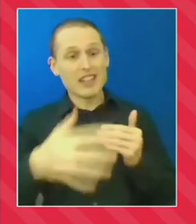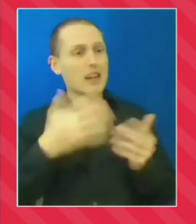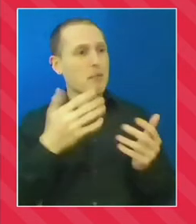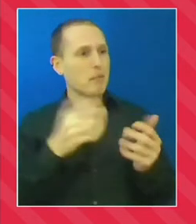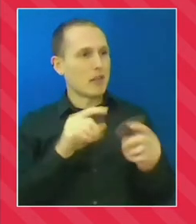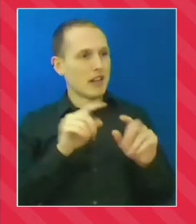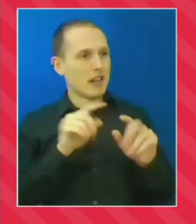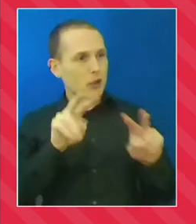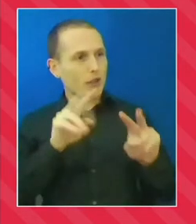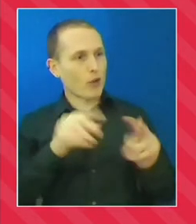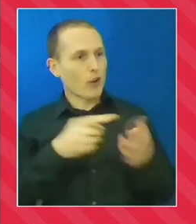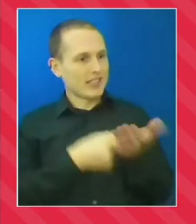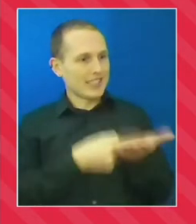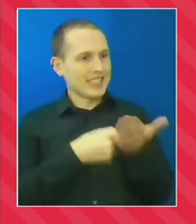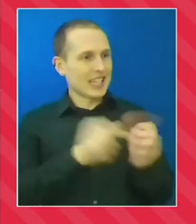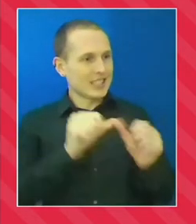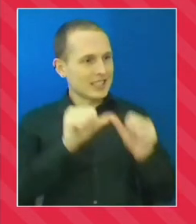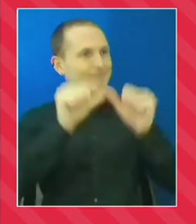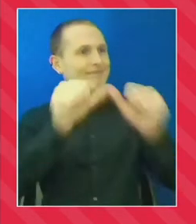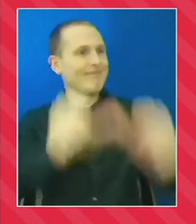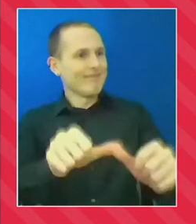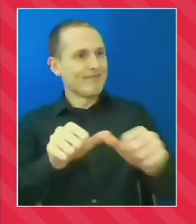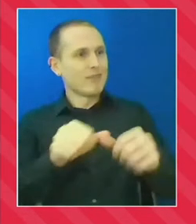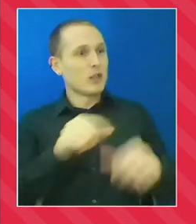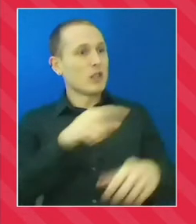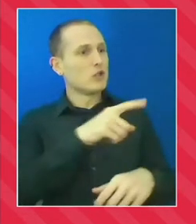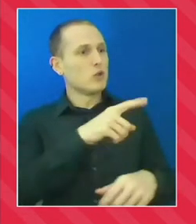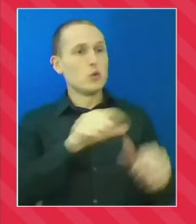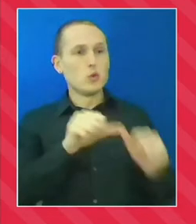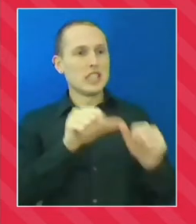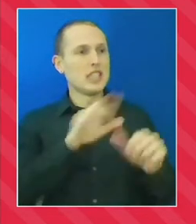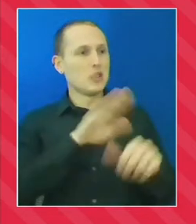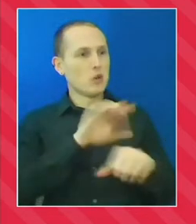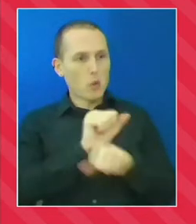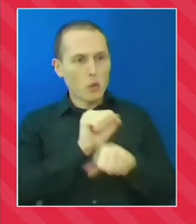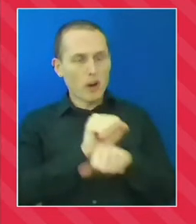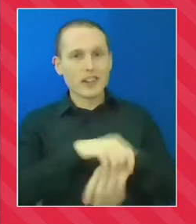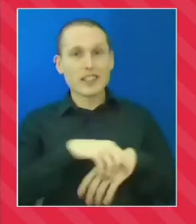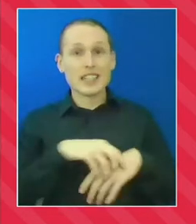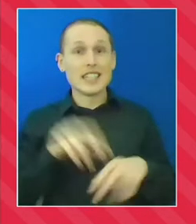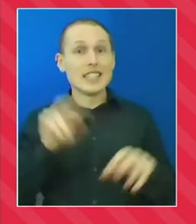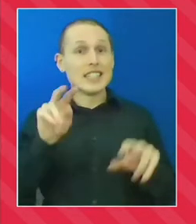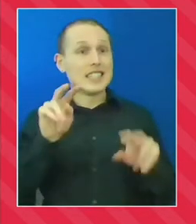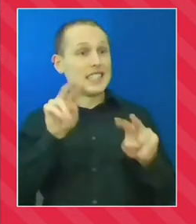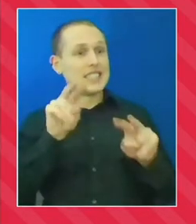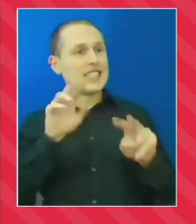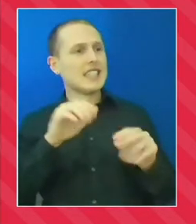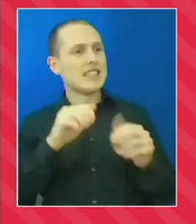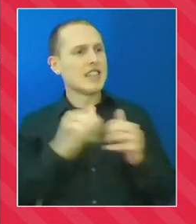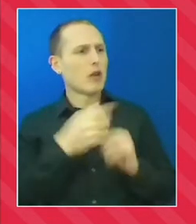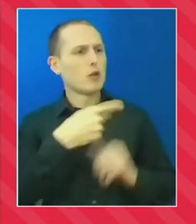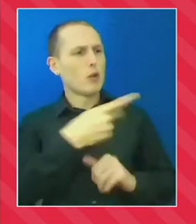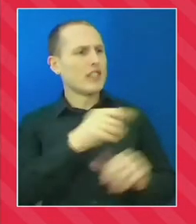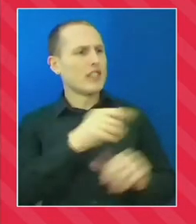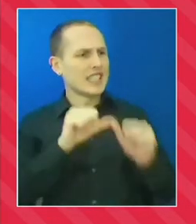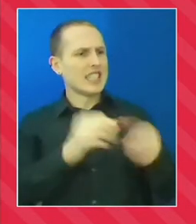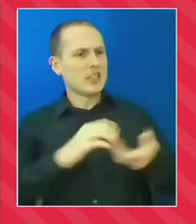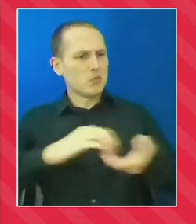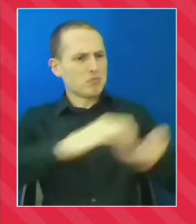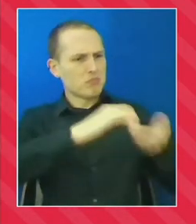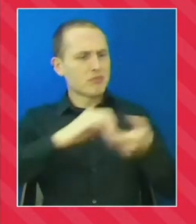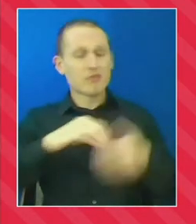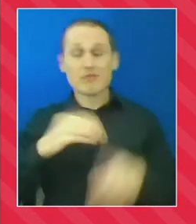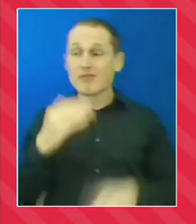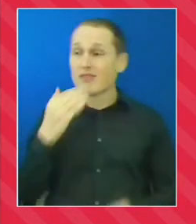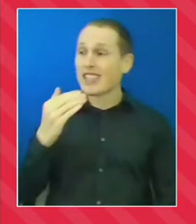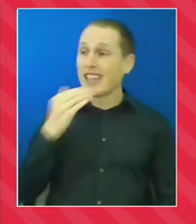you guys embark on your journey and see how we can continue to collaborate together. Thank you, Courtney. I've enjoyed